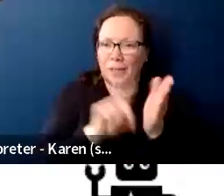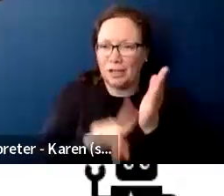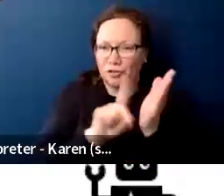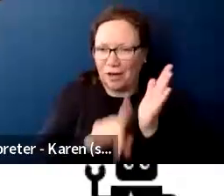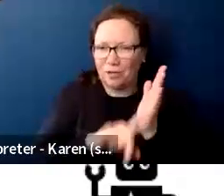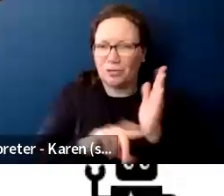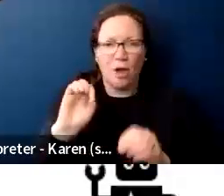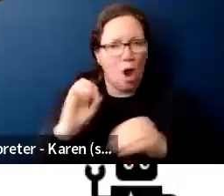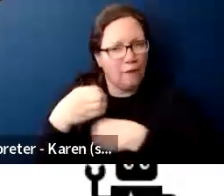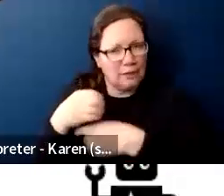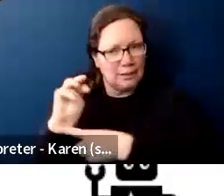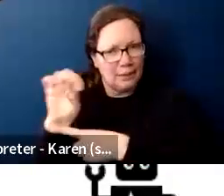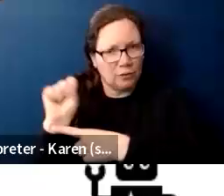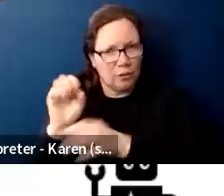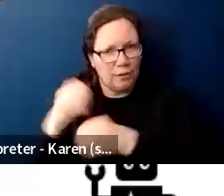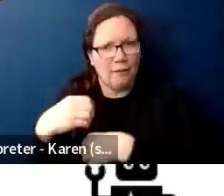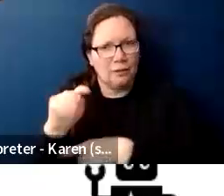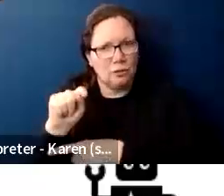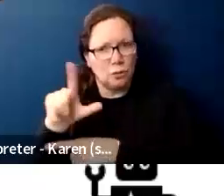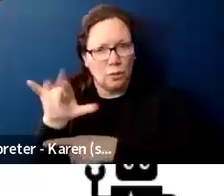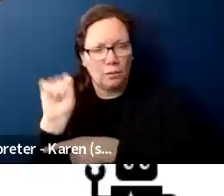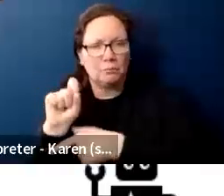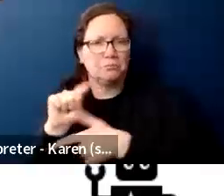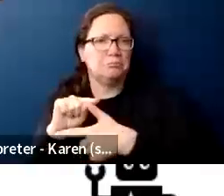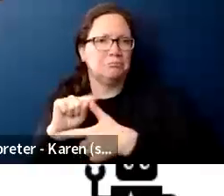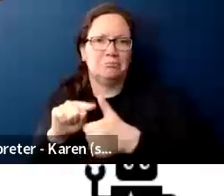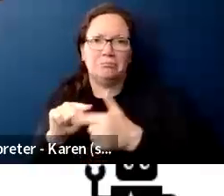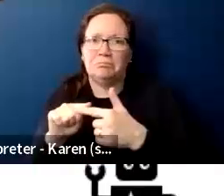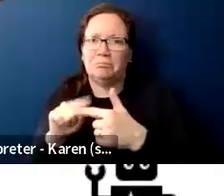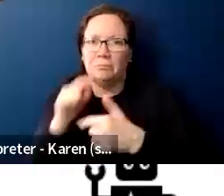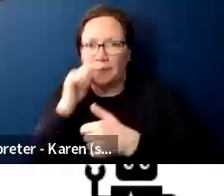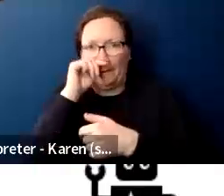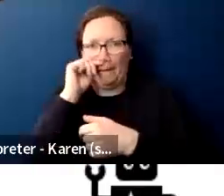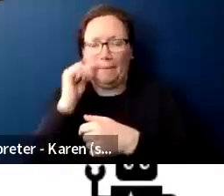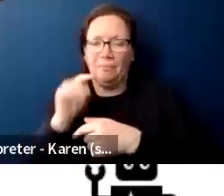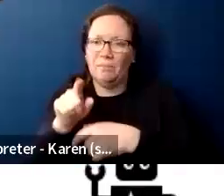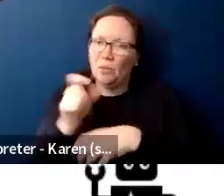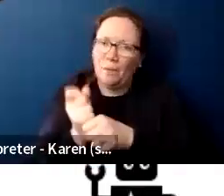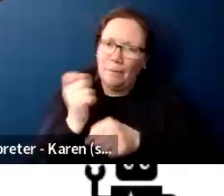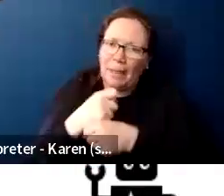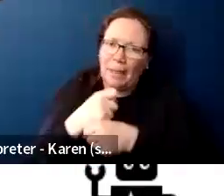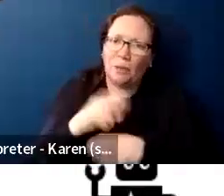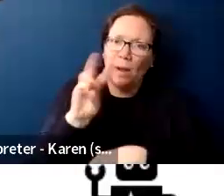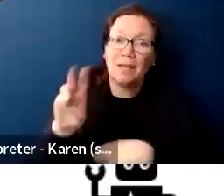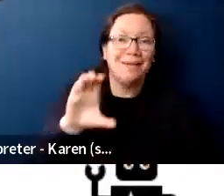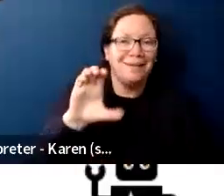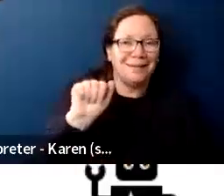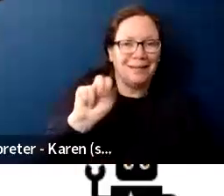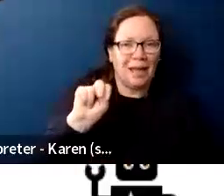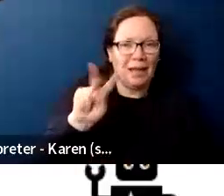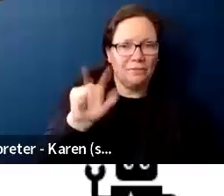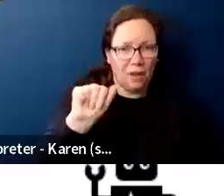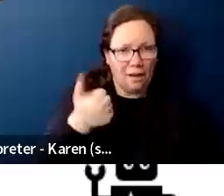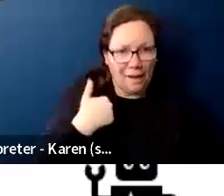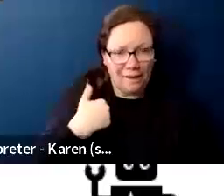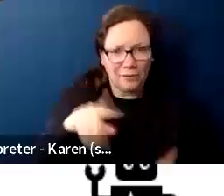office tools, in any of the tools where you are creating website or Canva now has a checker. There's lots of different